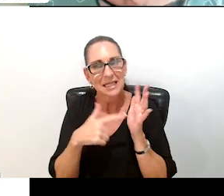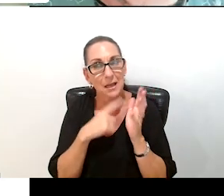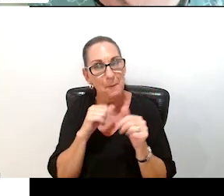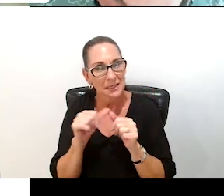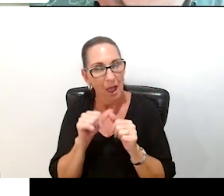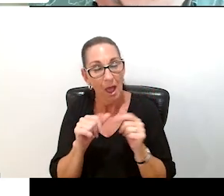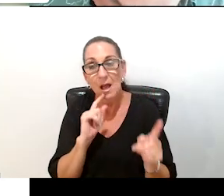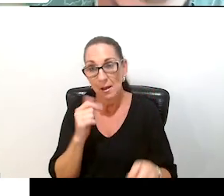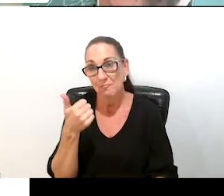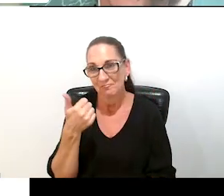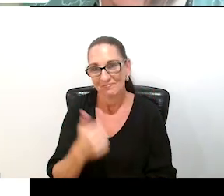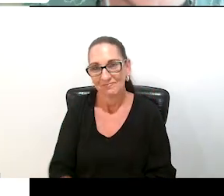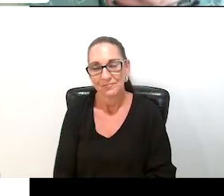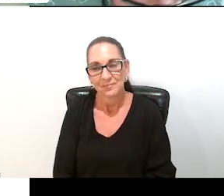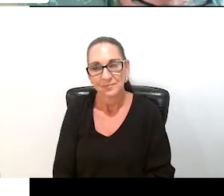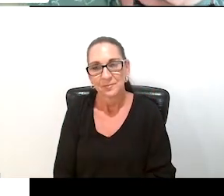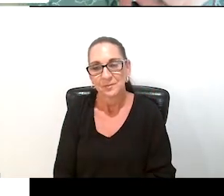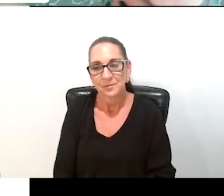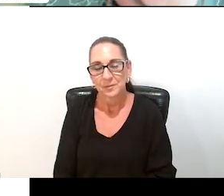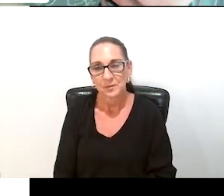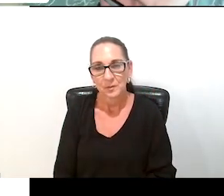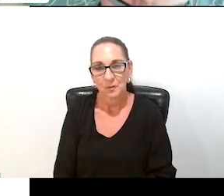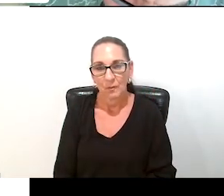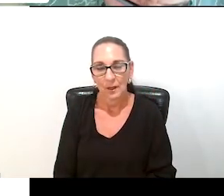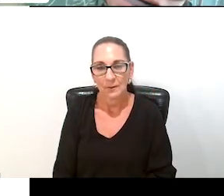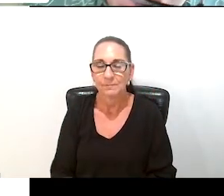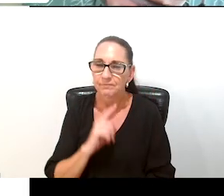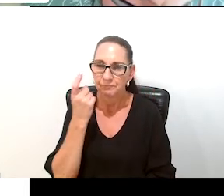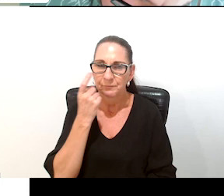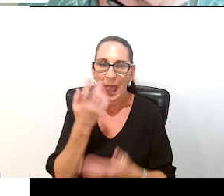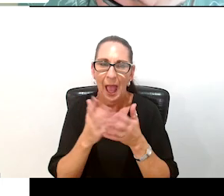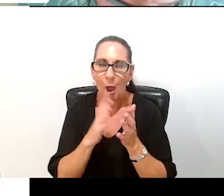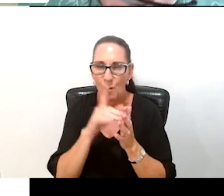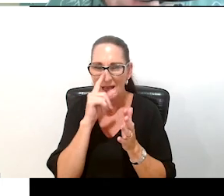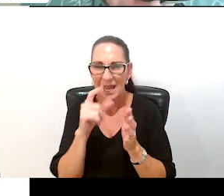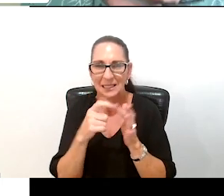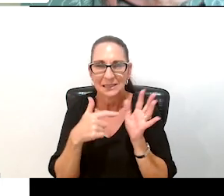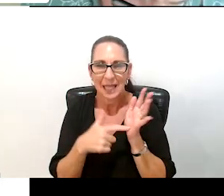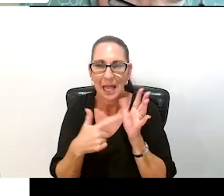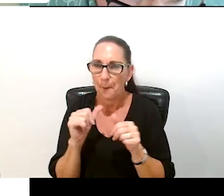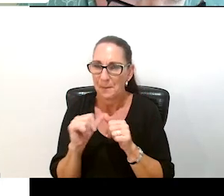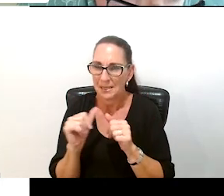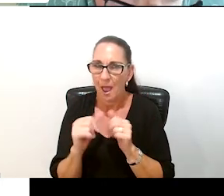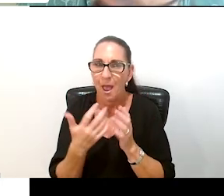Yep. So how can we make the data better?